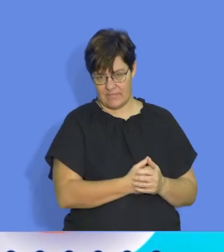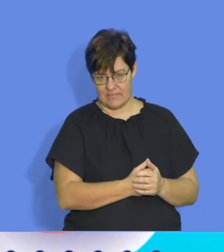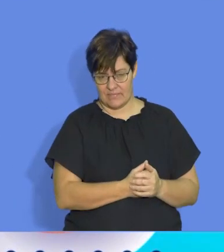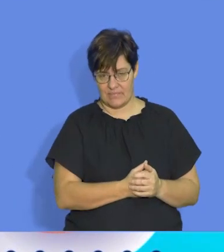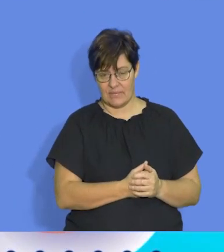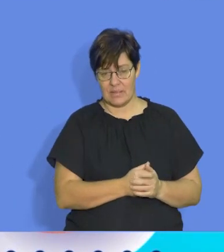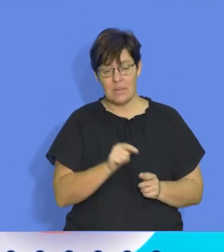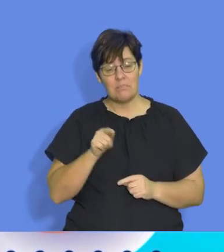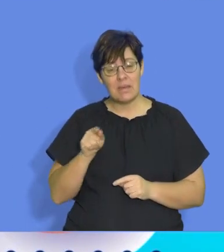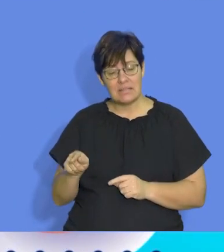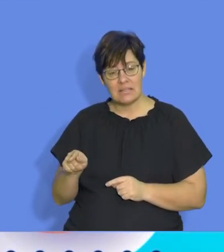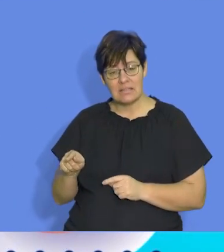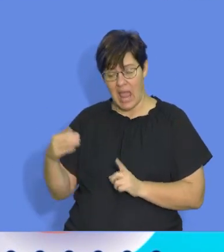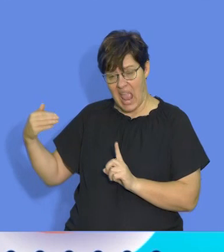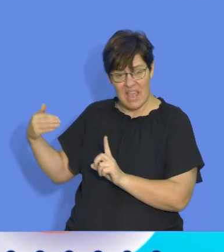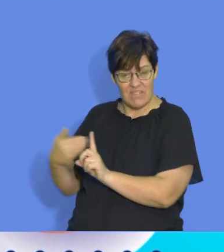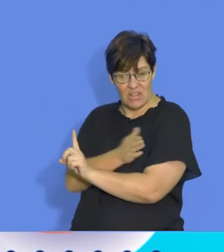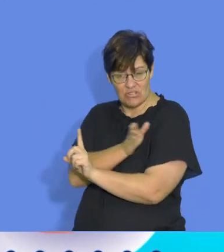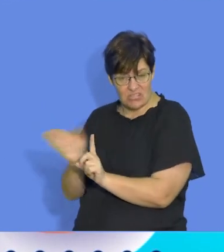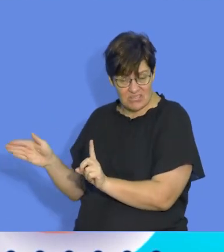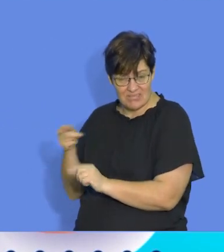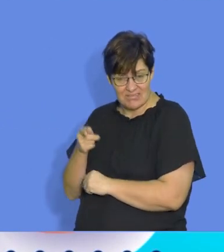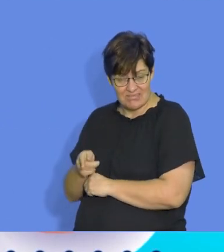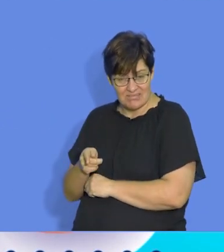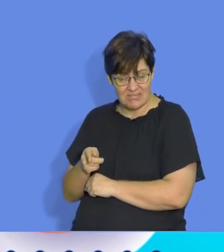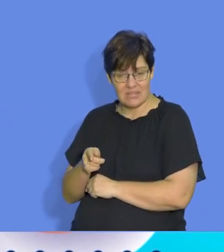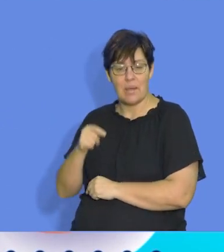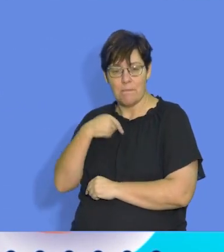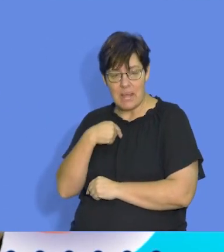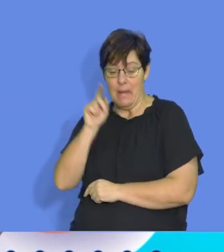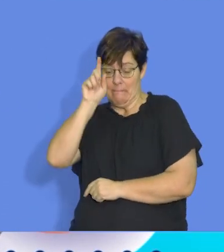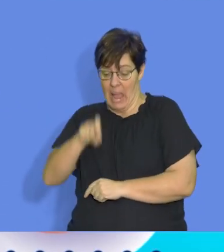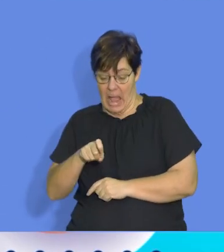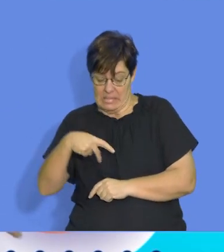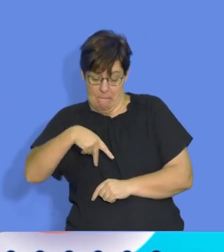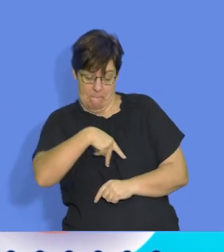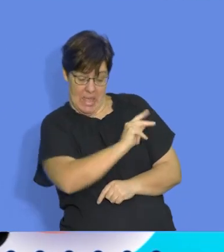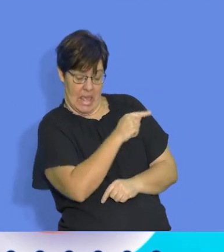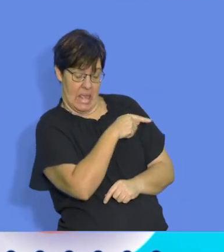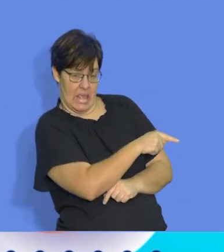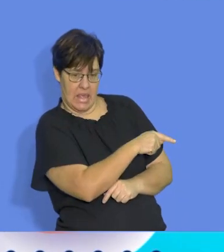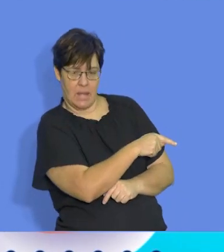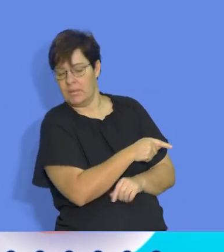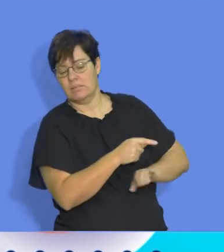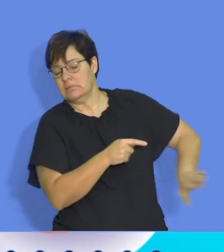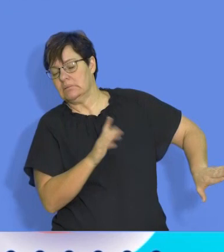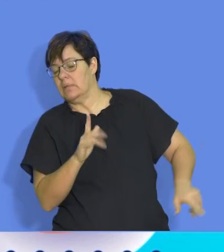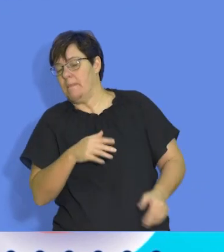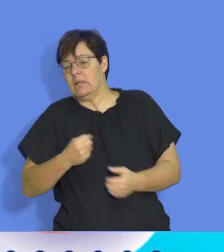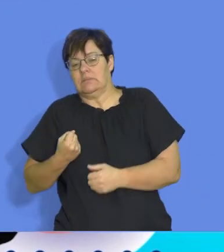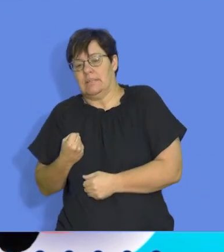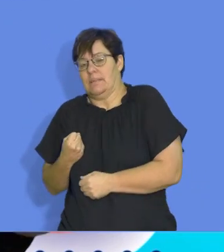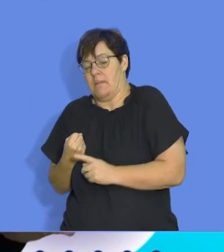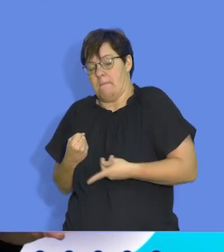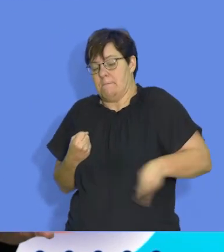However, tax evasion is where you are supposed to pay over to SARS and you evade the tax. That means you